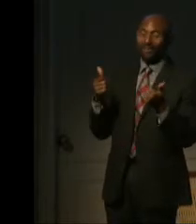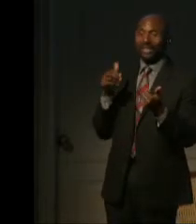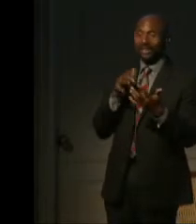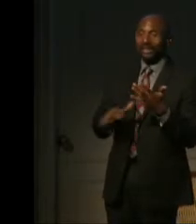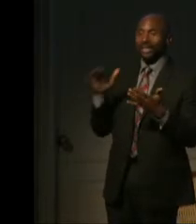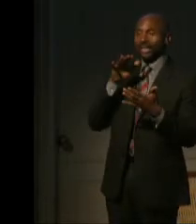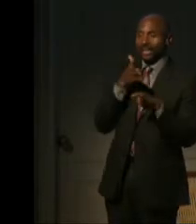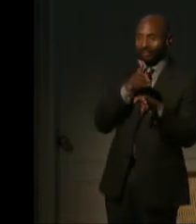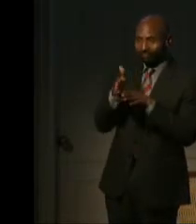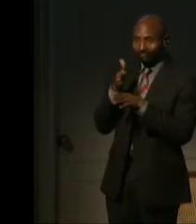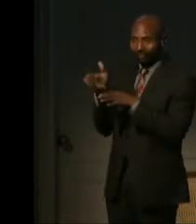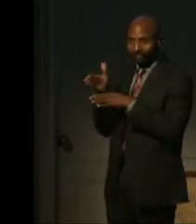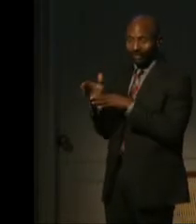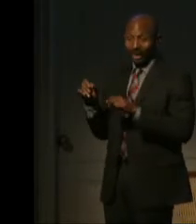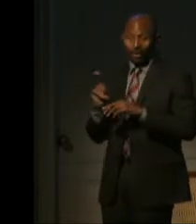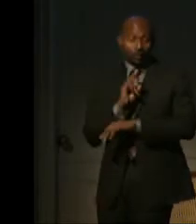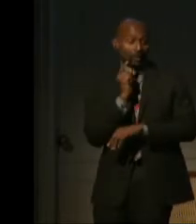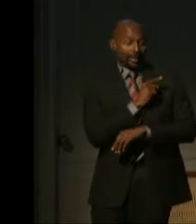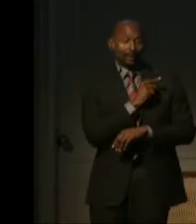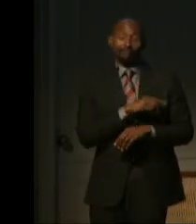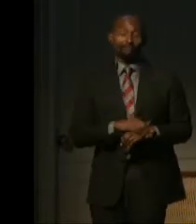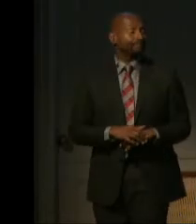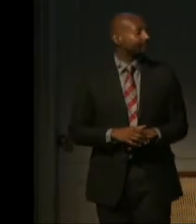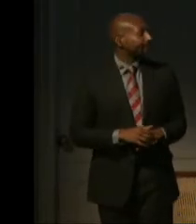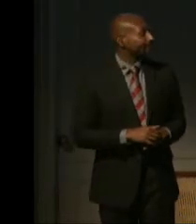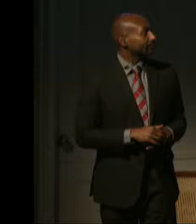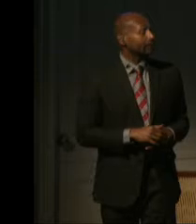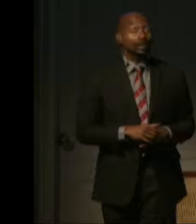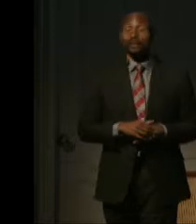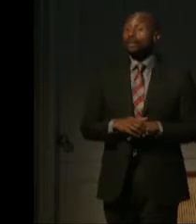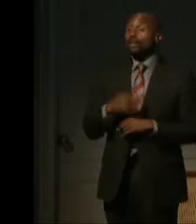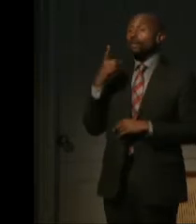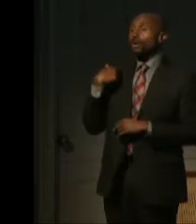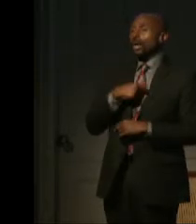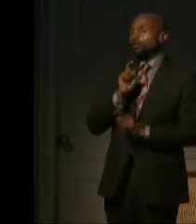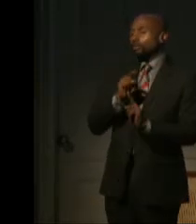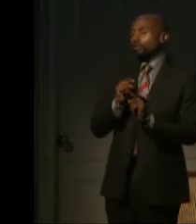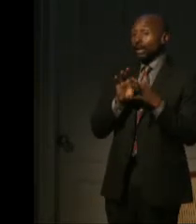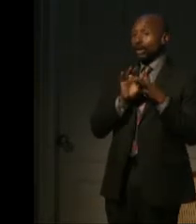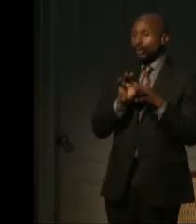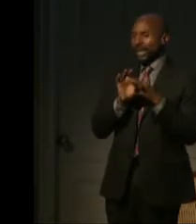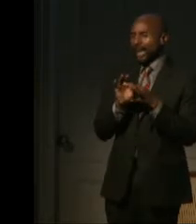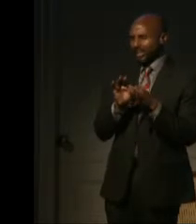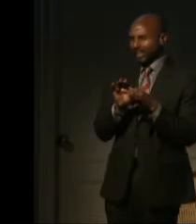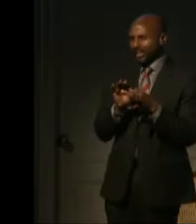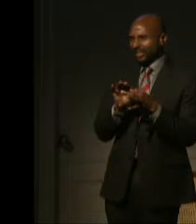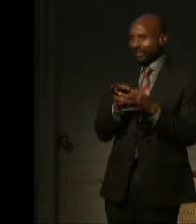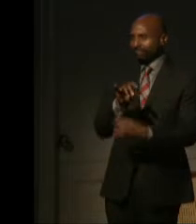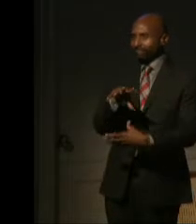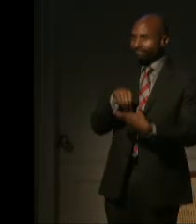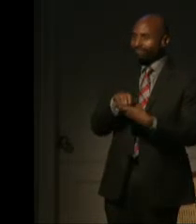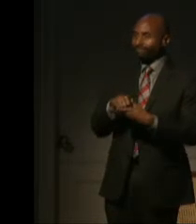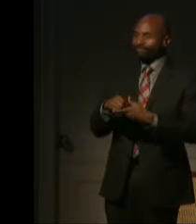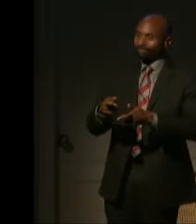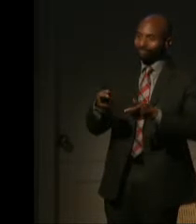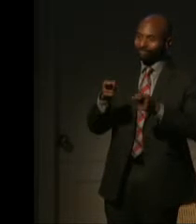For us, connectivity and engagement is hands-on and personal. We know which objects